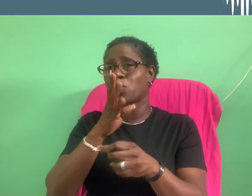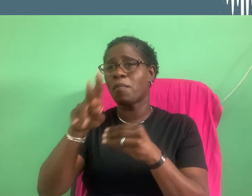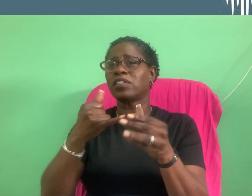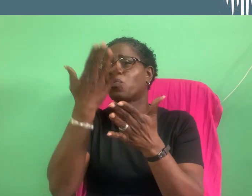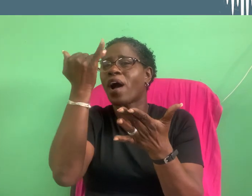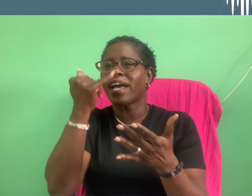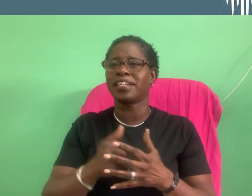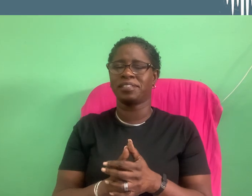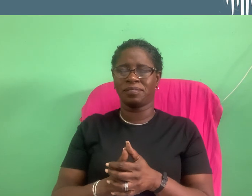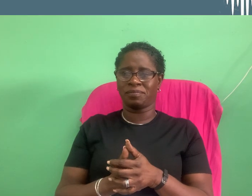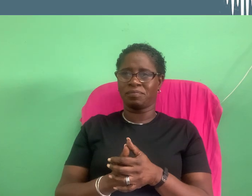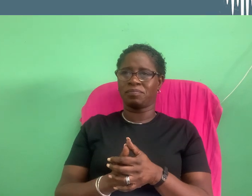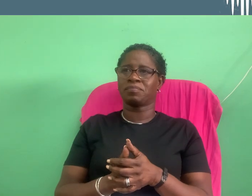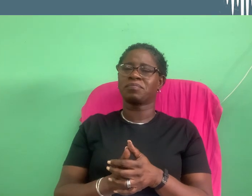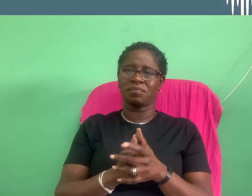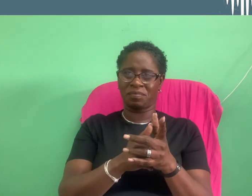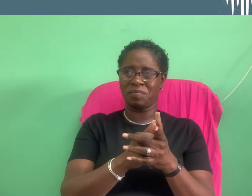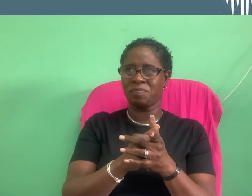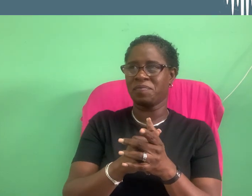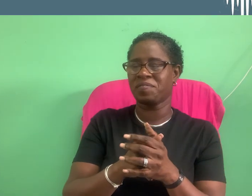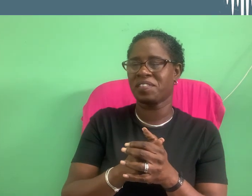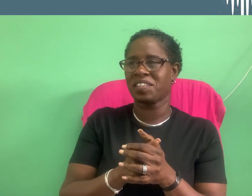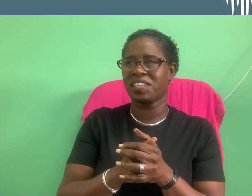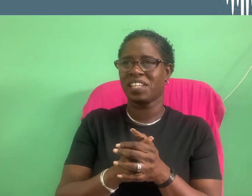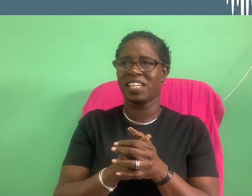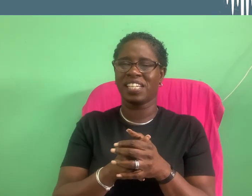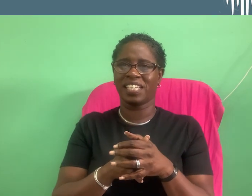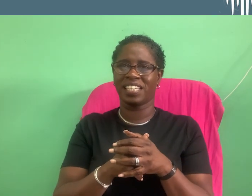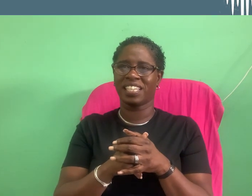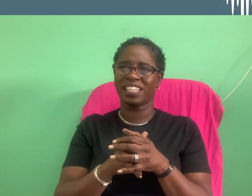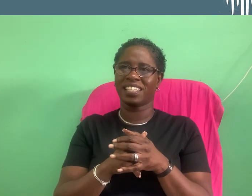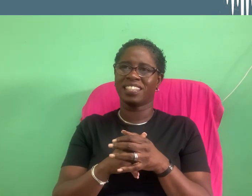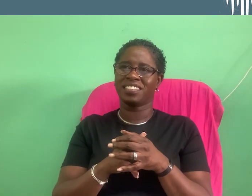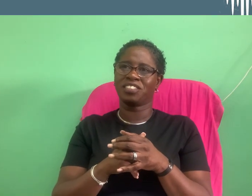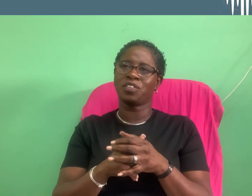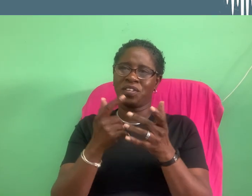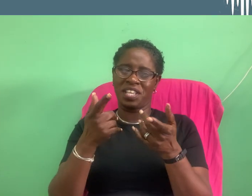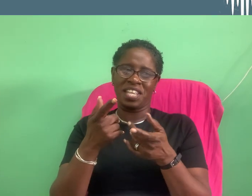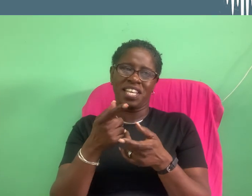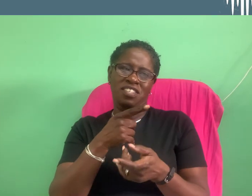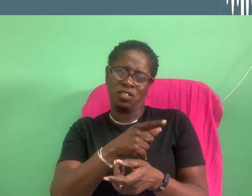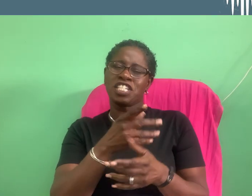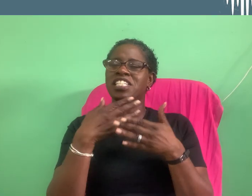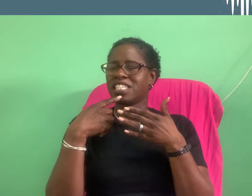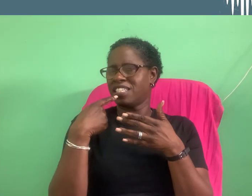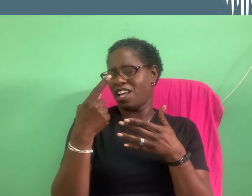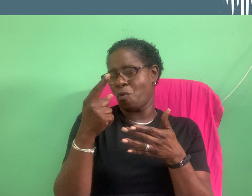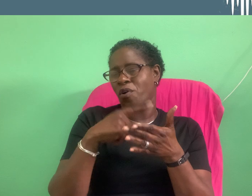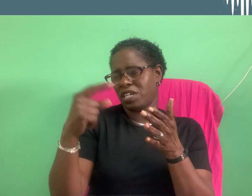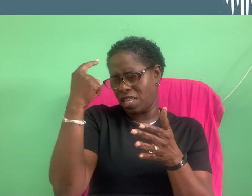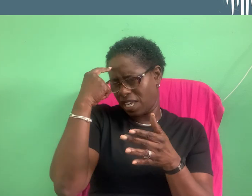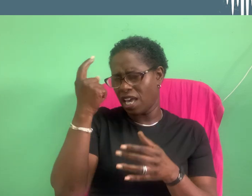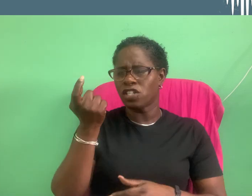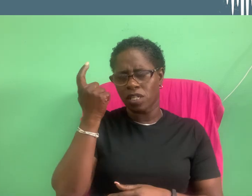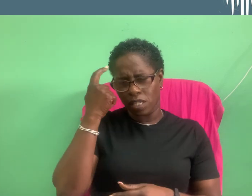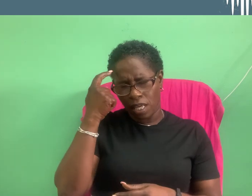Very curious what Sarah has to say. I'll give a quick kind of answer from my perspective. I do feel like we